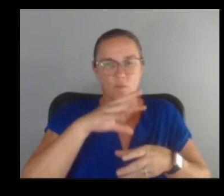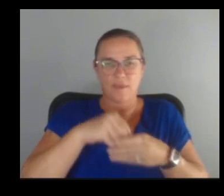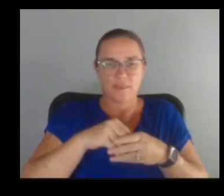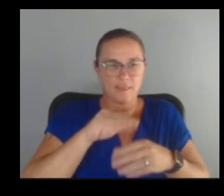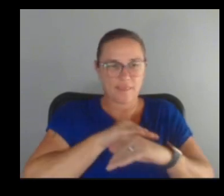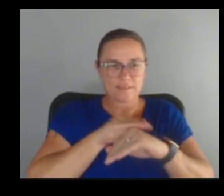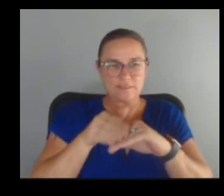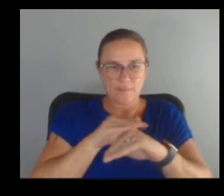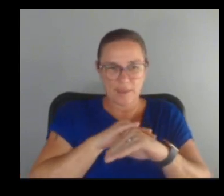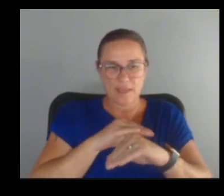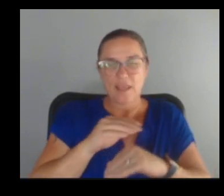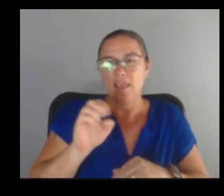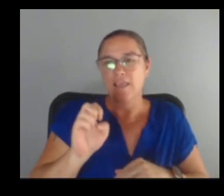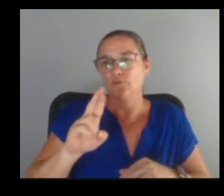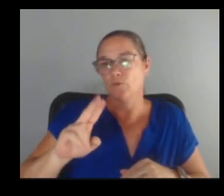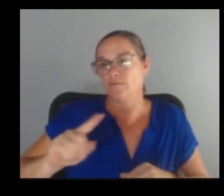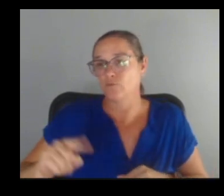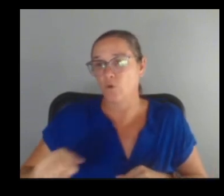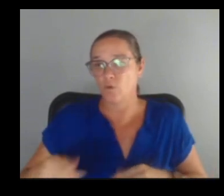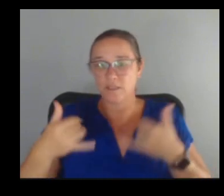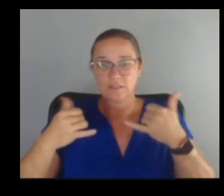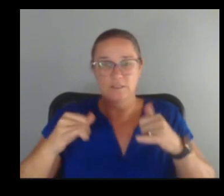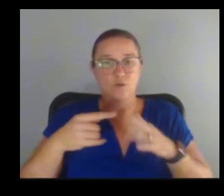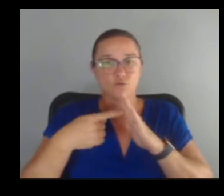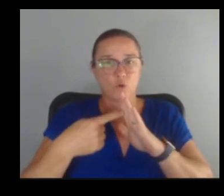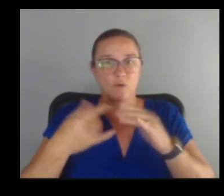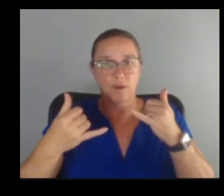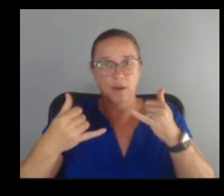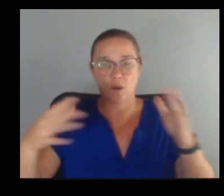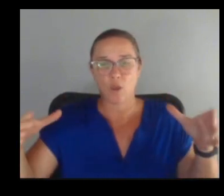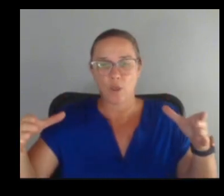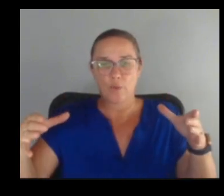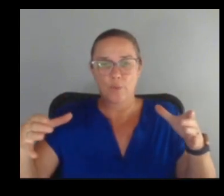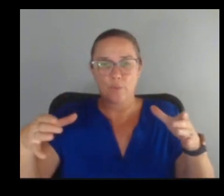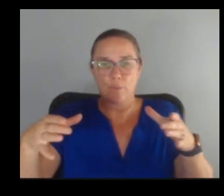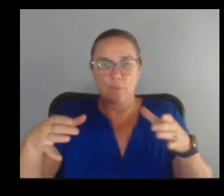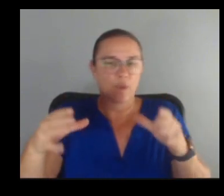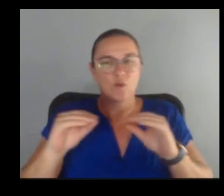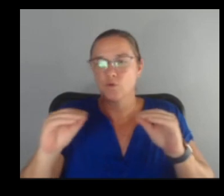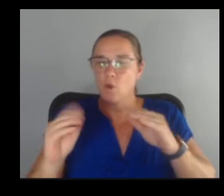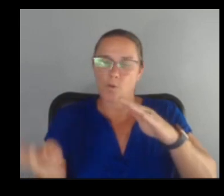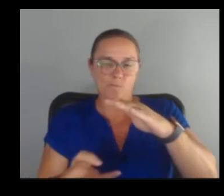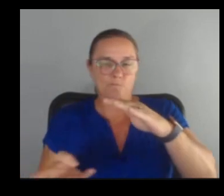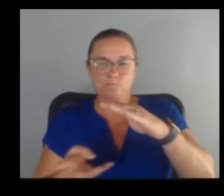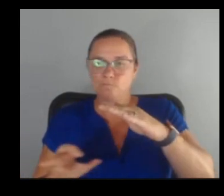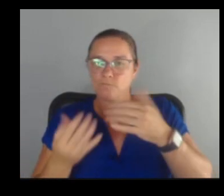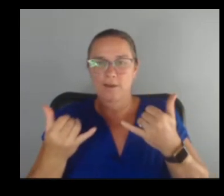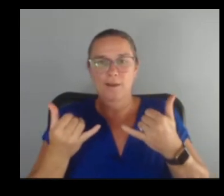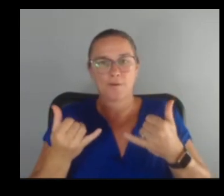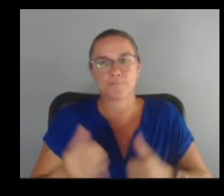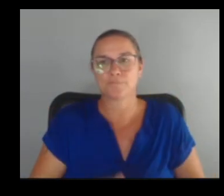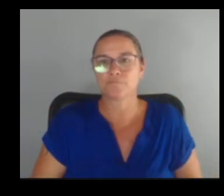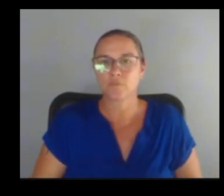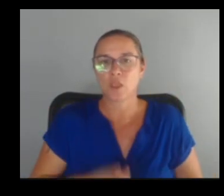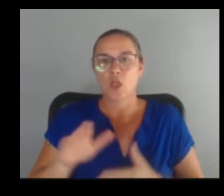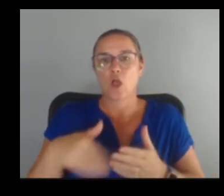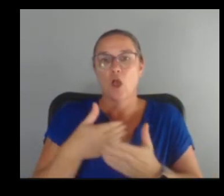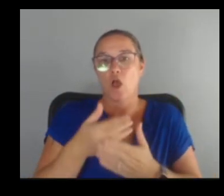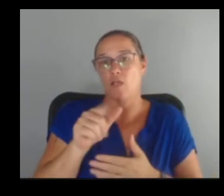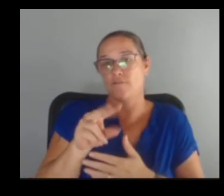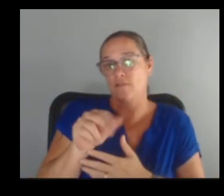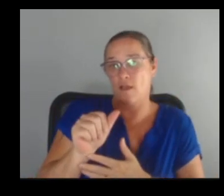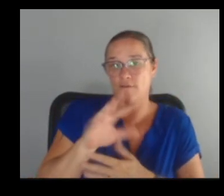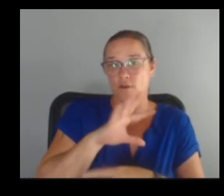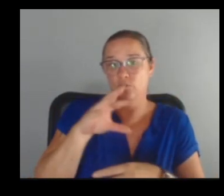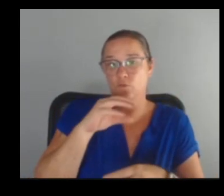east rift zone is showing contraction still, indicating no magma entering that part of the system. Lava is all contained within a summit